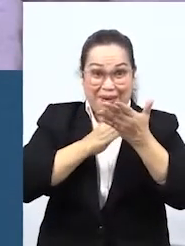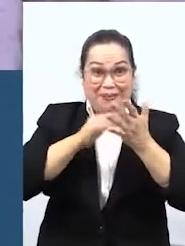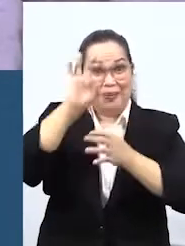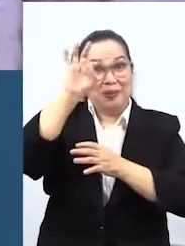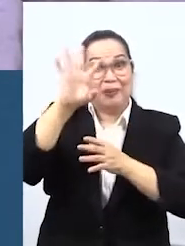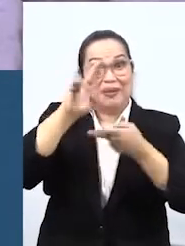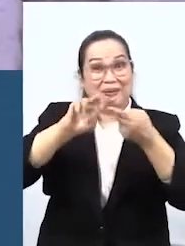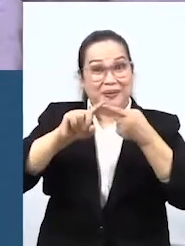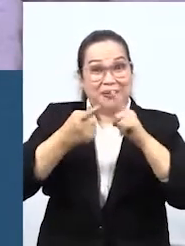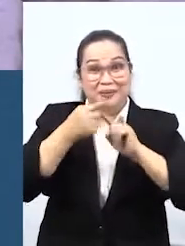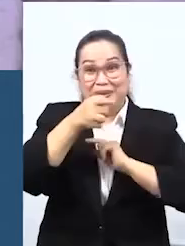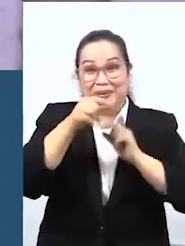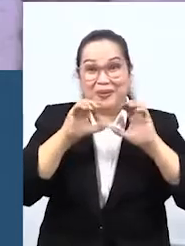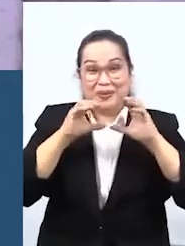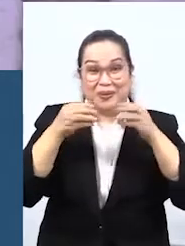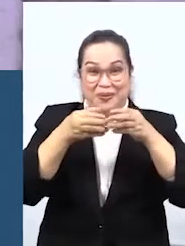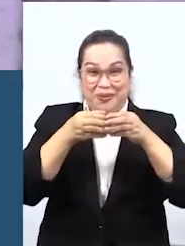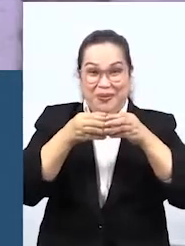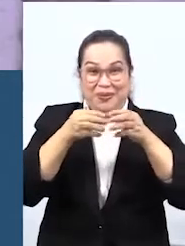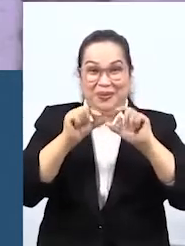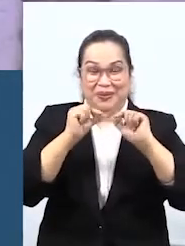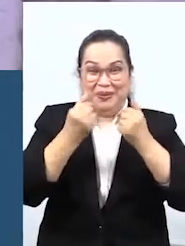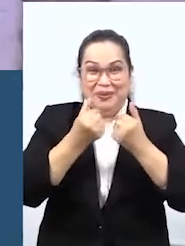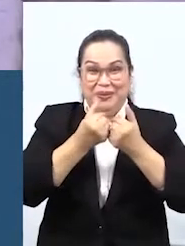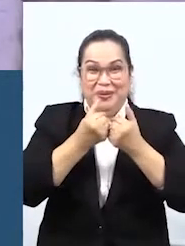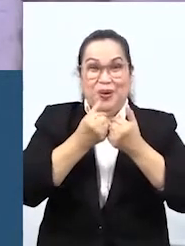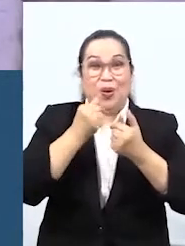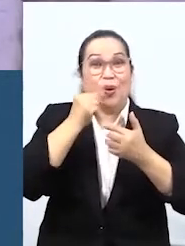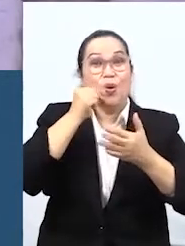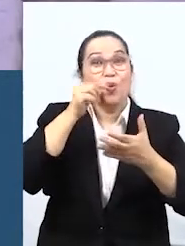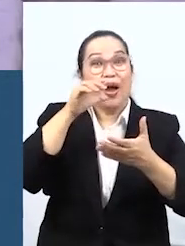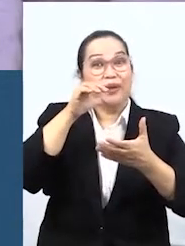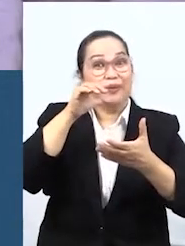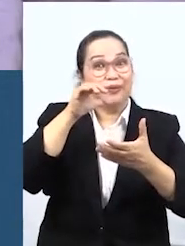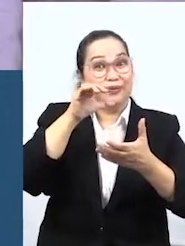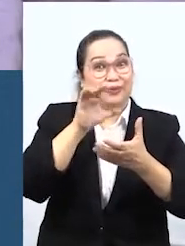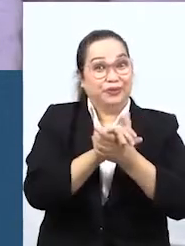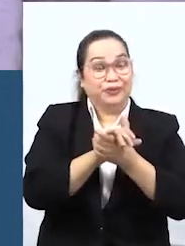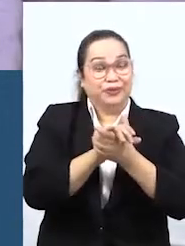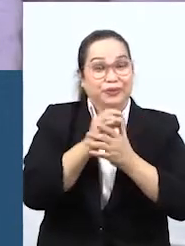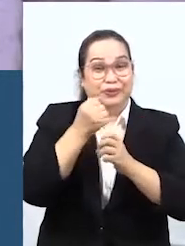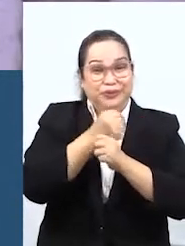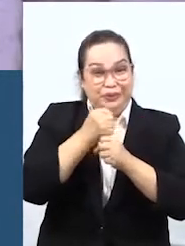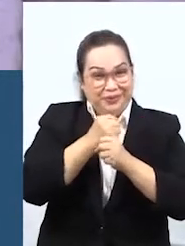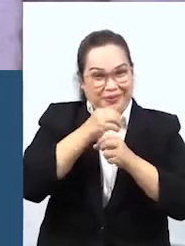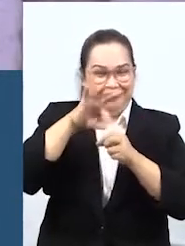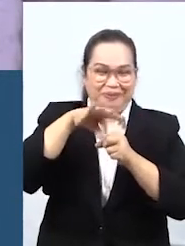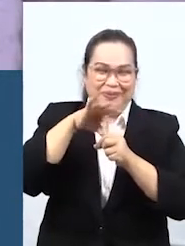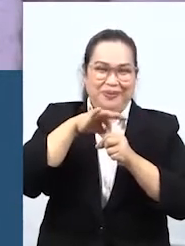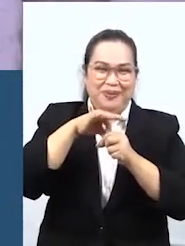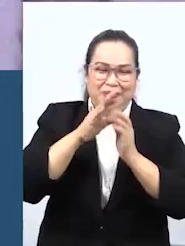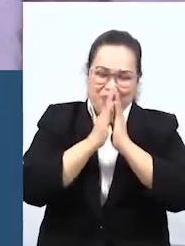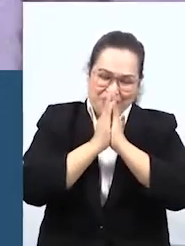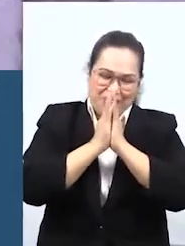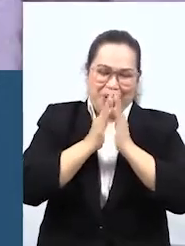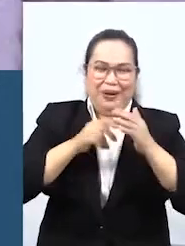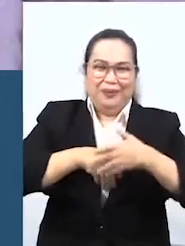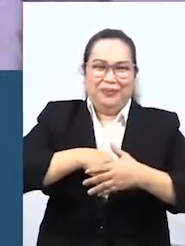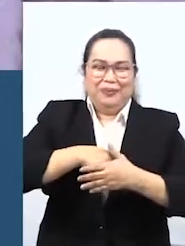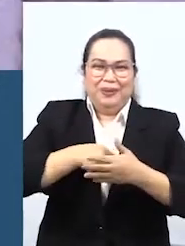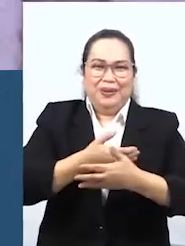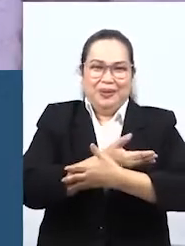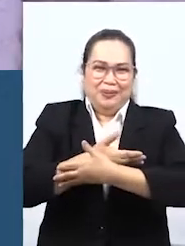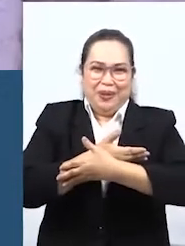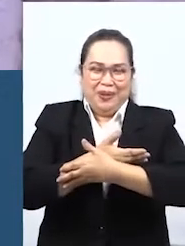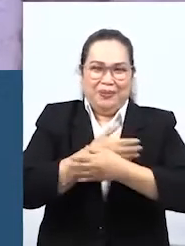gathered No when we were going through my wife's difficult pregnancy they we had coffee and they just m pag-pray ka nga namin